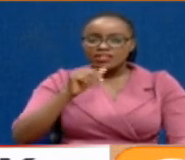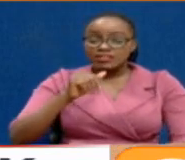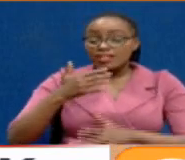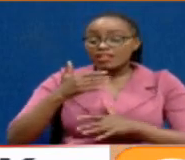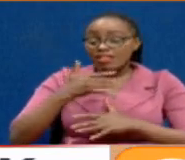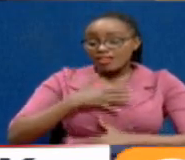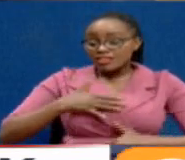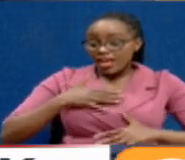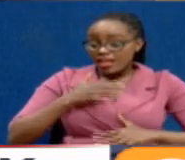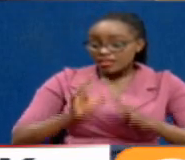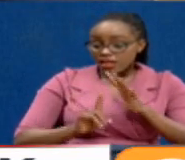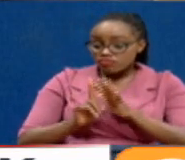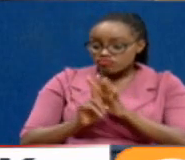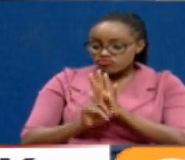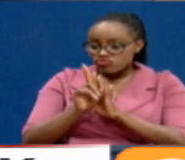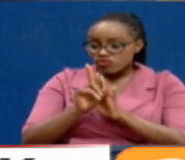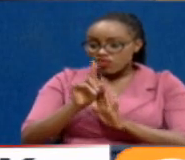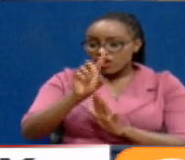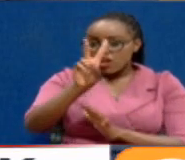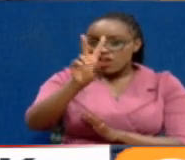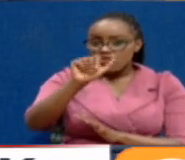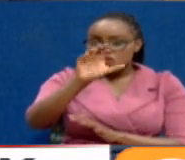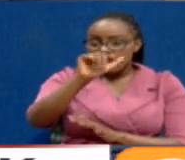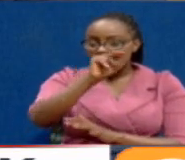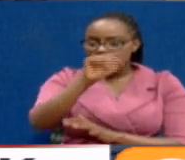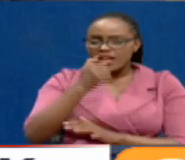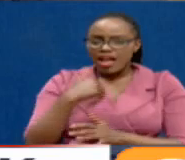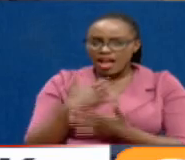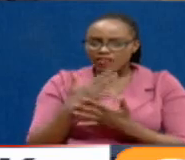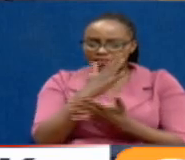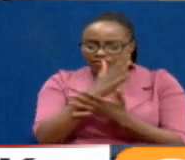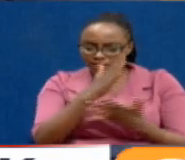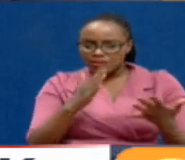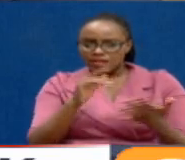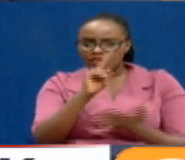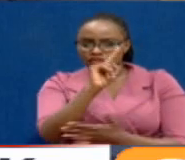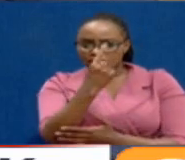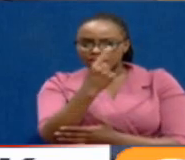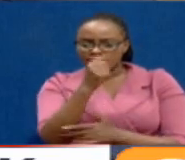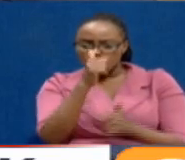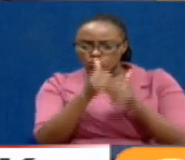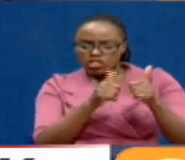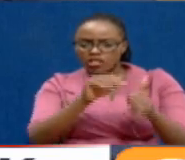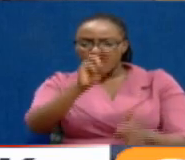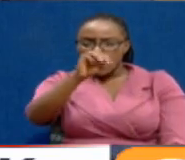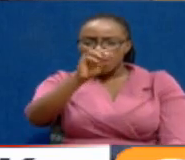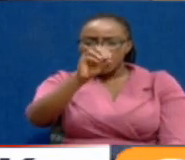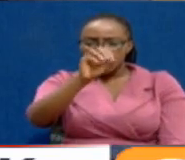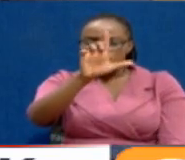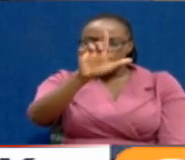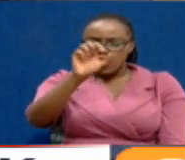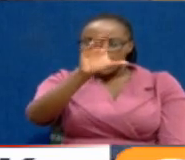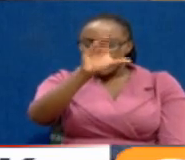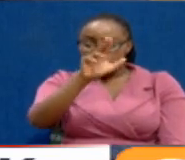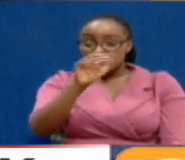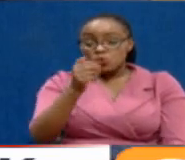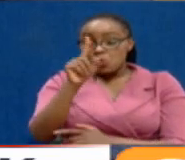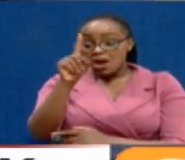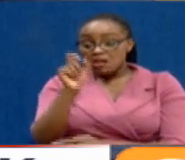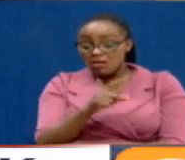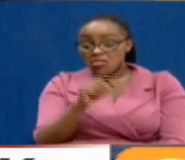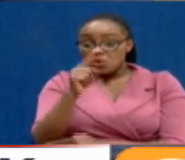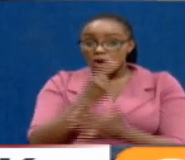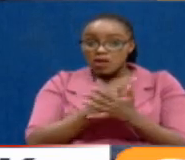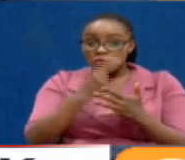of developing a vaccine requires that you have a molecule, you have a product first, which takes a while to develop. It could take a week or even a month or even